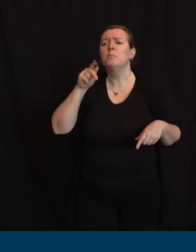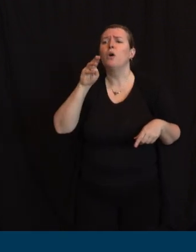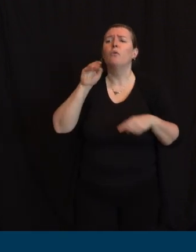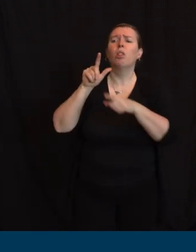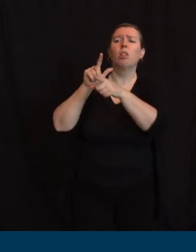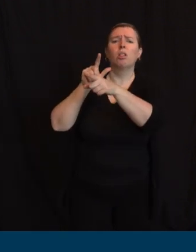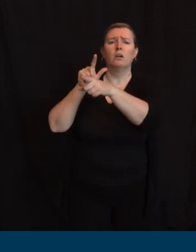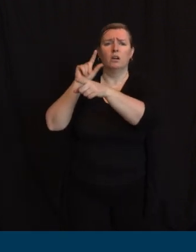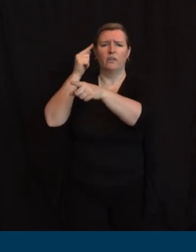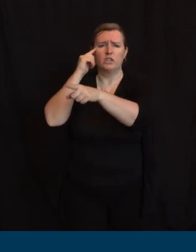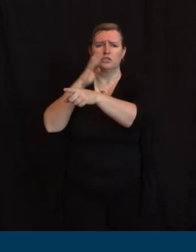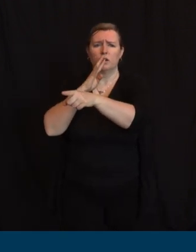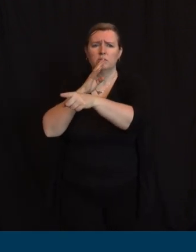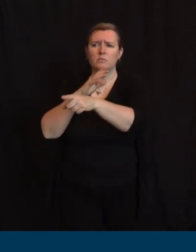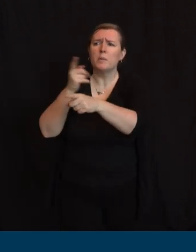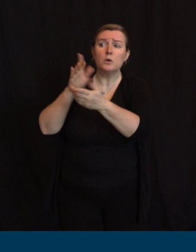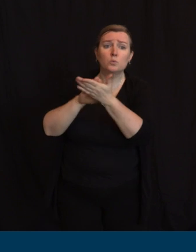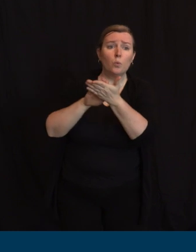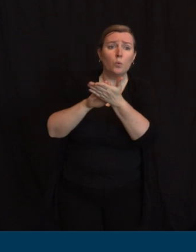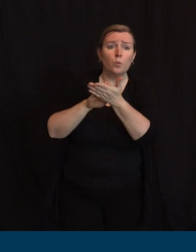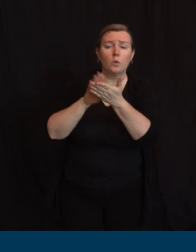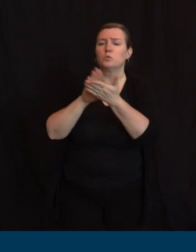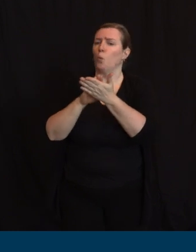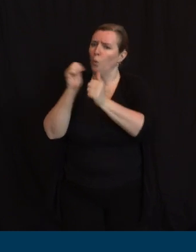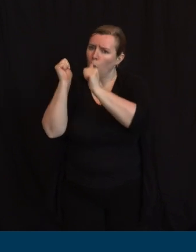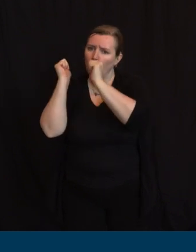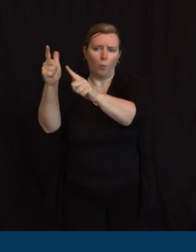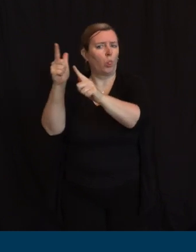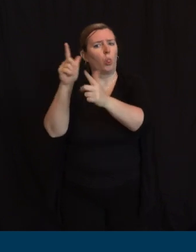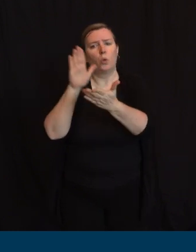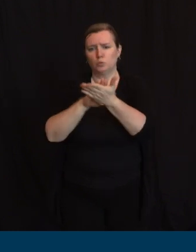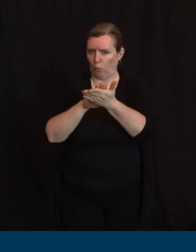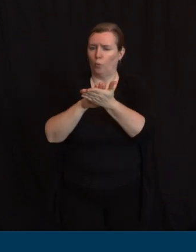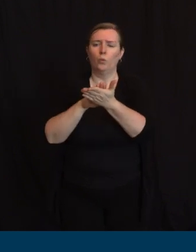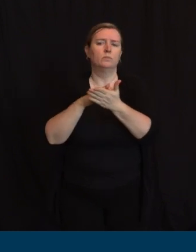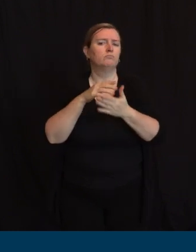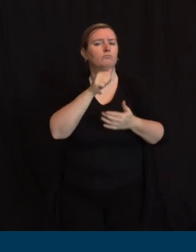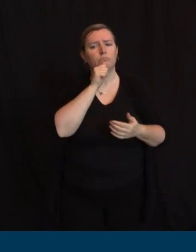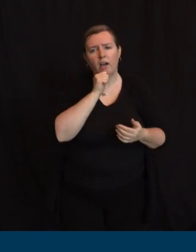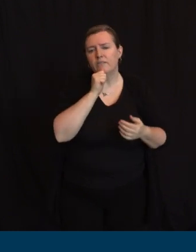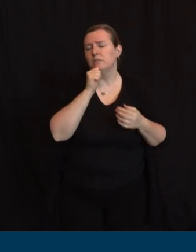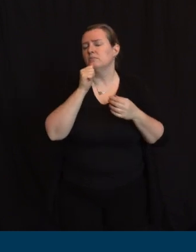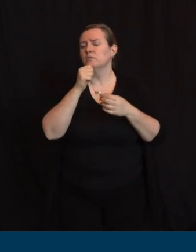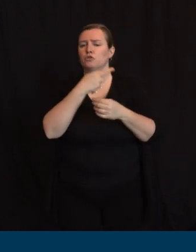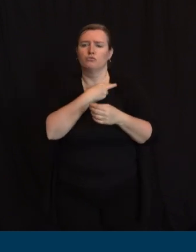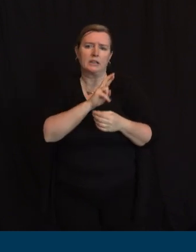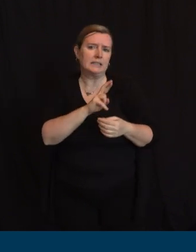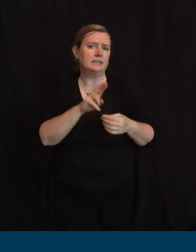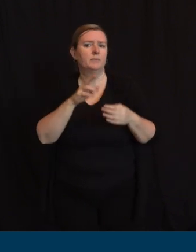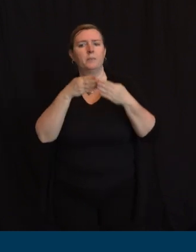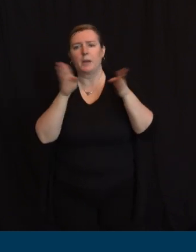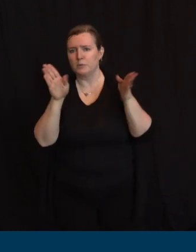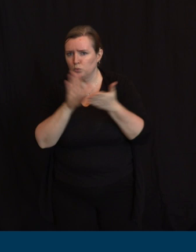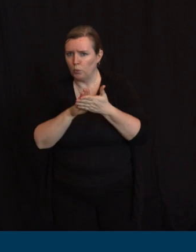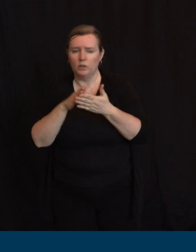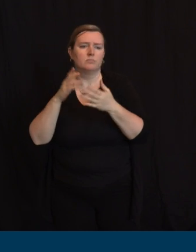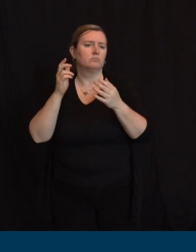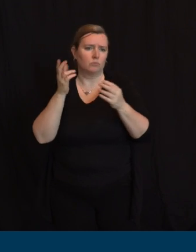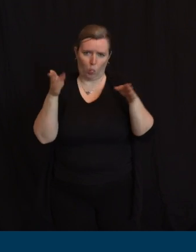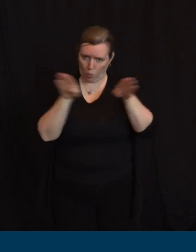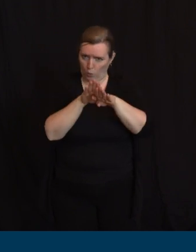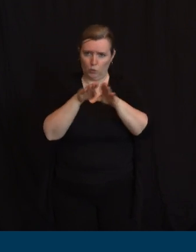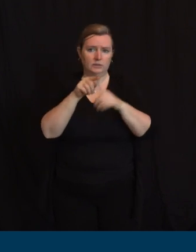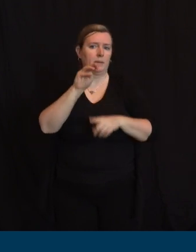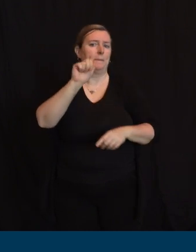15th, I wouldn't read a whole lot into it. We're trying to balance a lot of different plates in the air, as you can imagine. First and